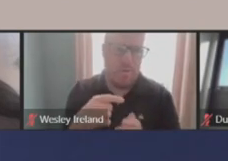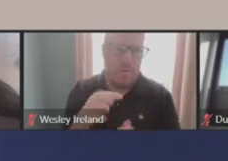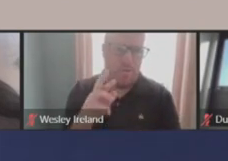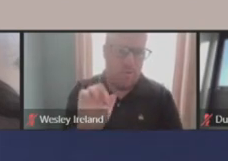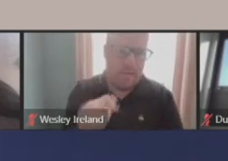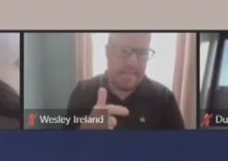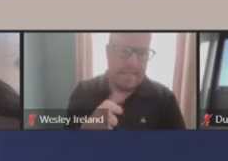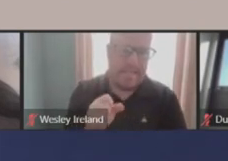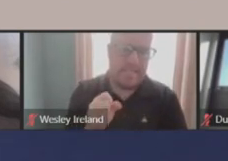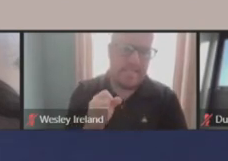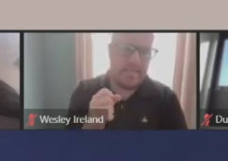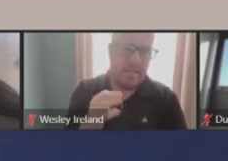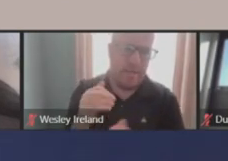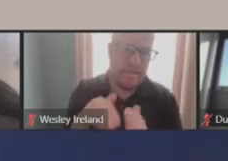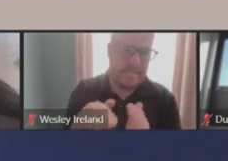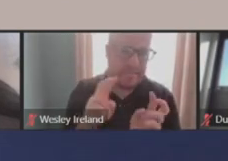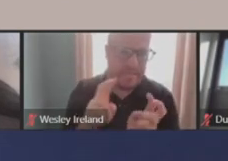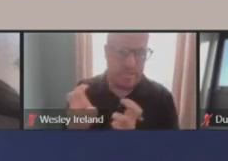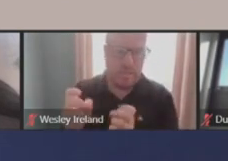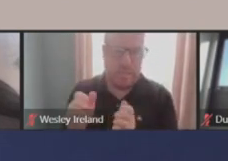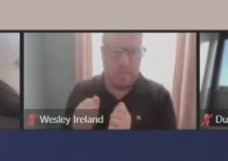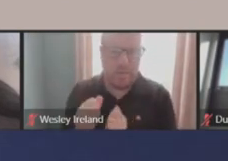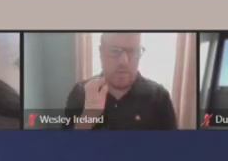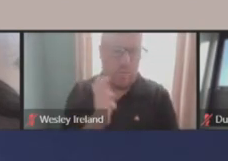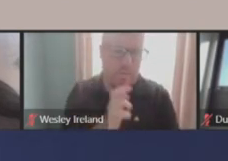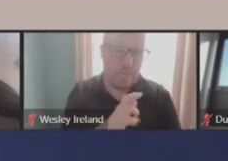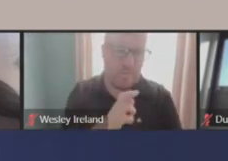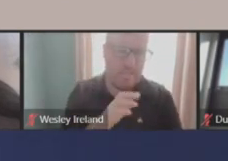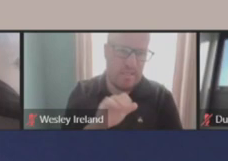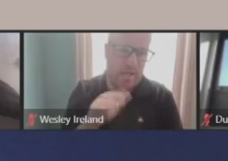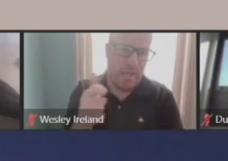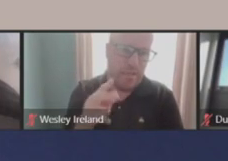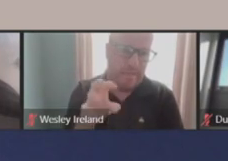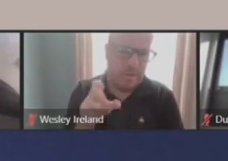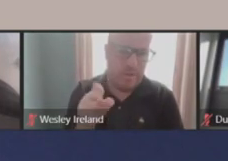accessibility features at restaurants and other venues.